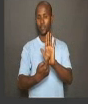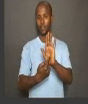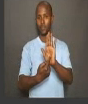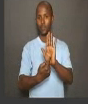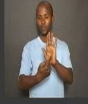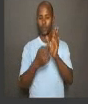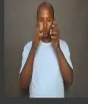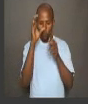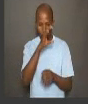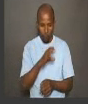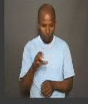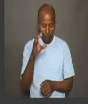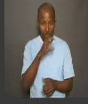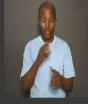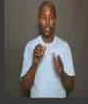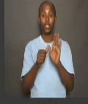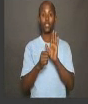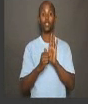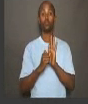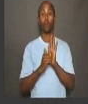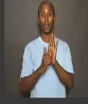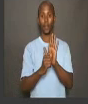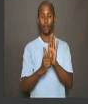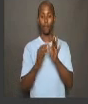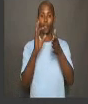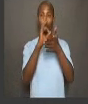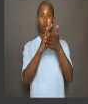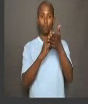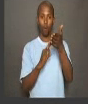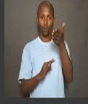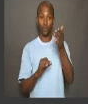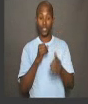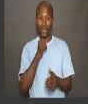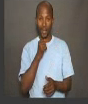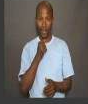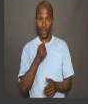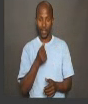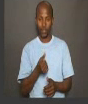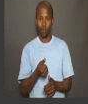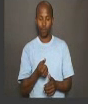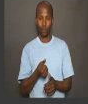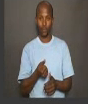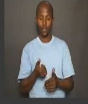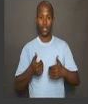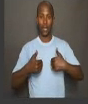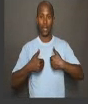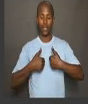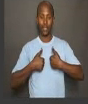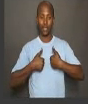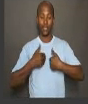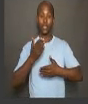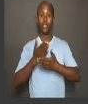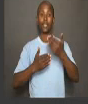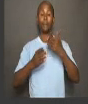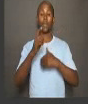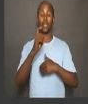To find the symbolic form of the negation of there exists some